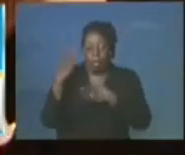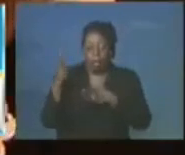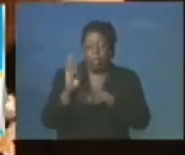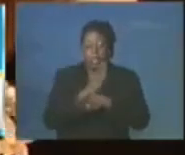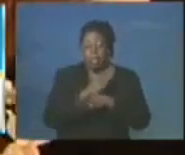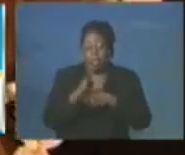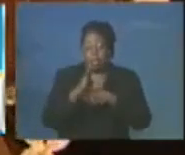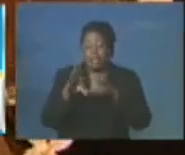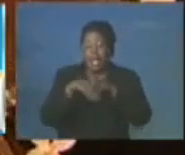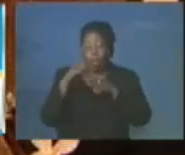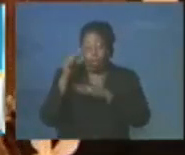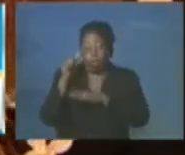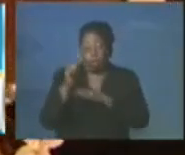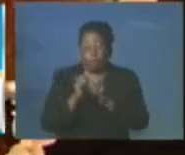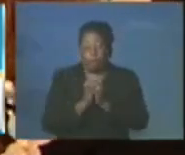Outlook.